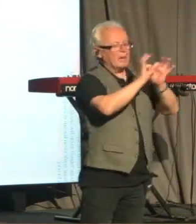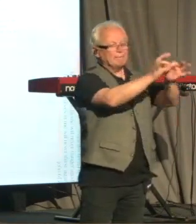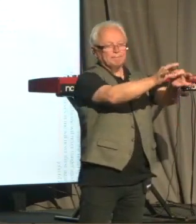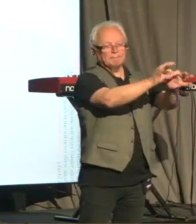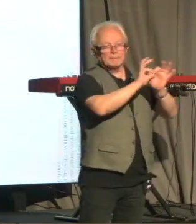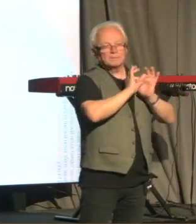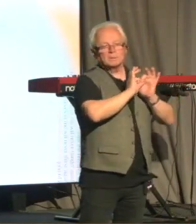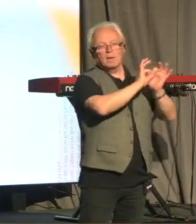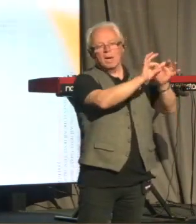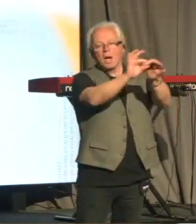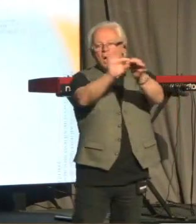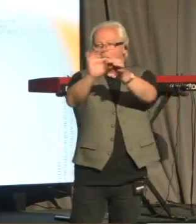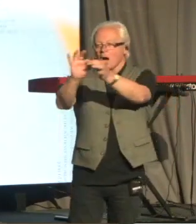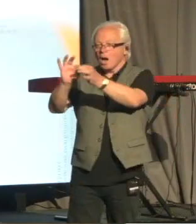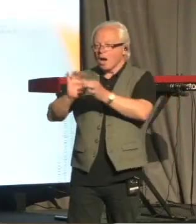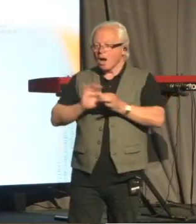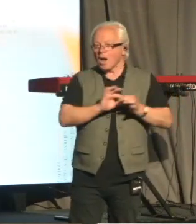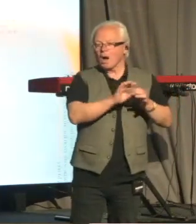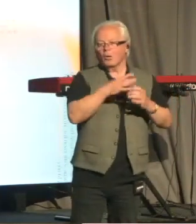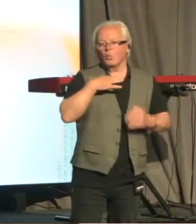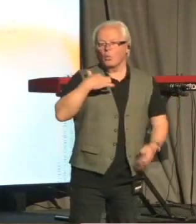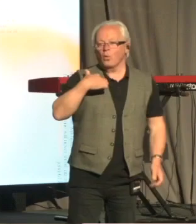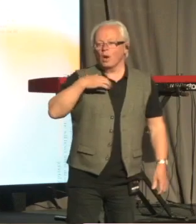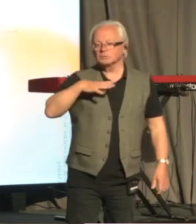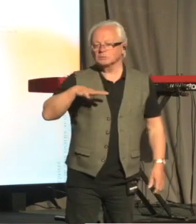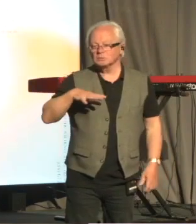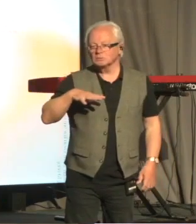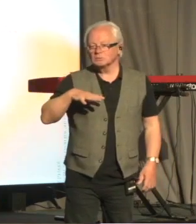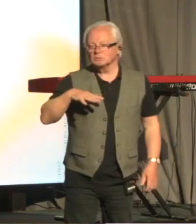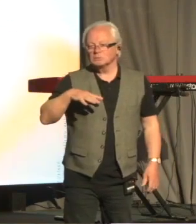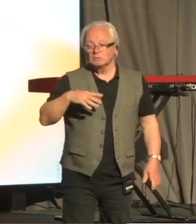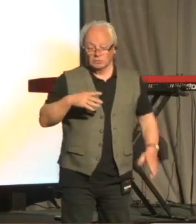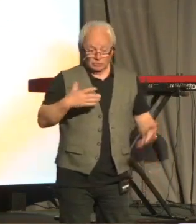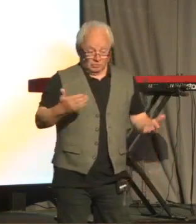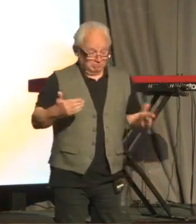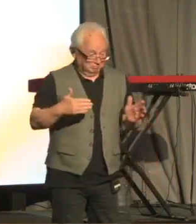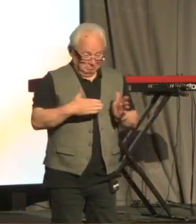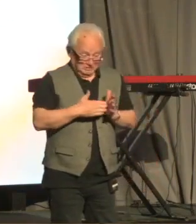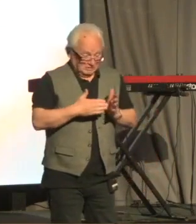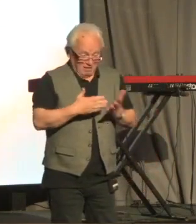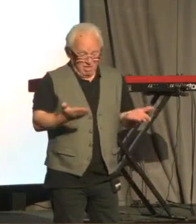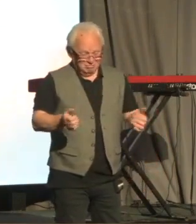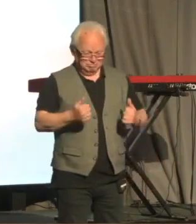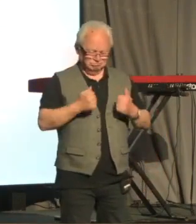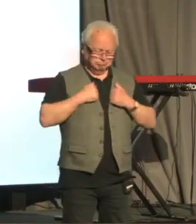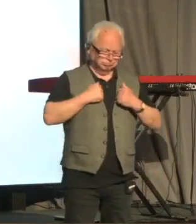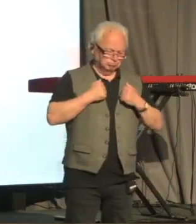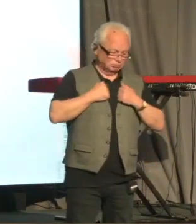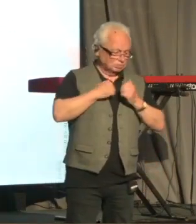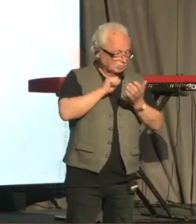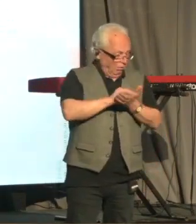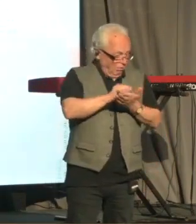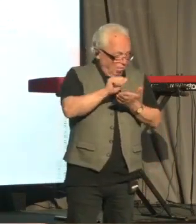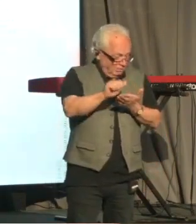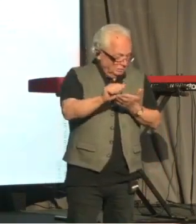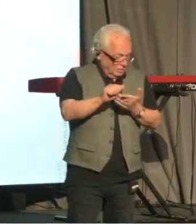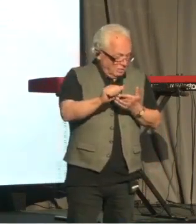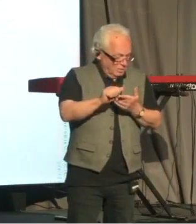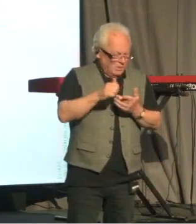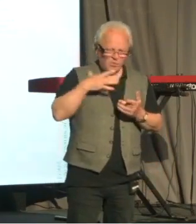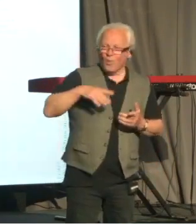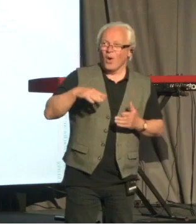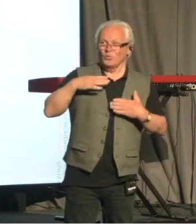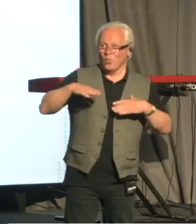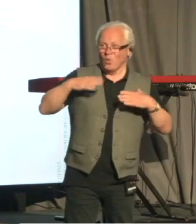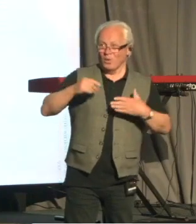Will you come to me for a relationship? See, the days that we're living in, we get things so quick and